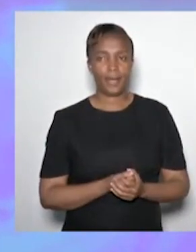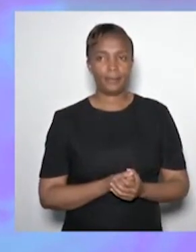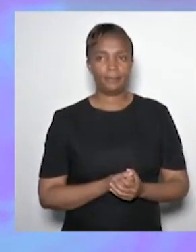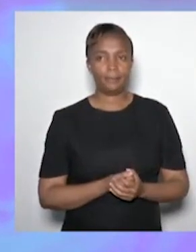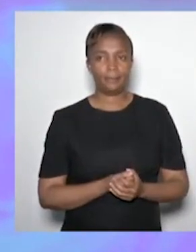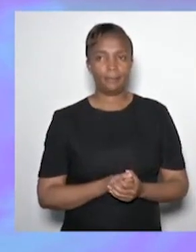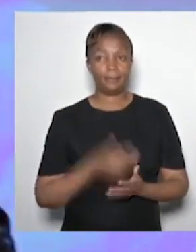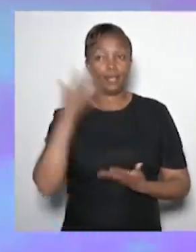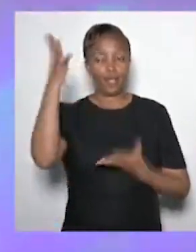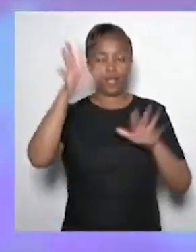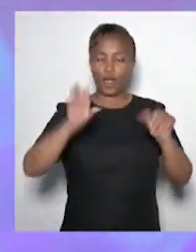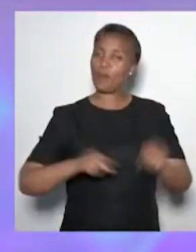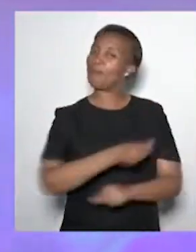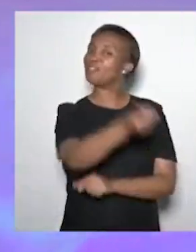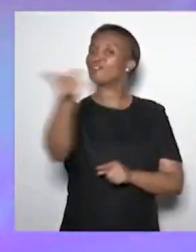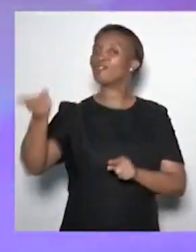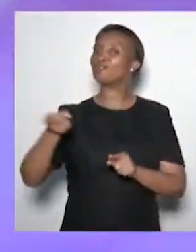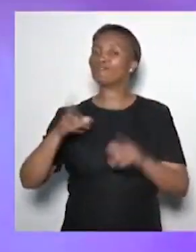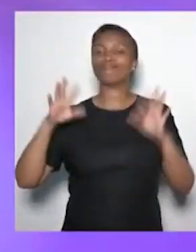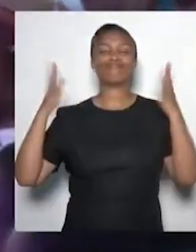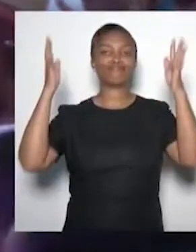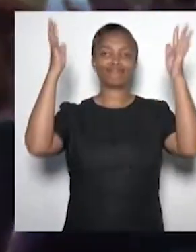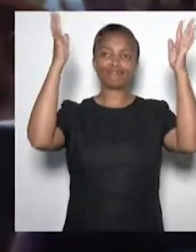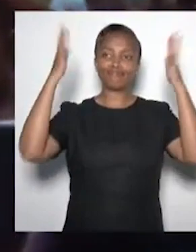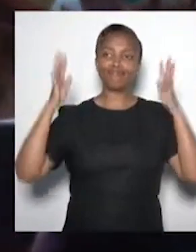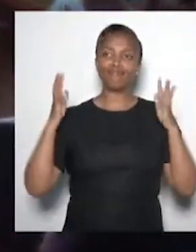God bless you.